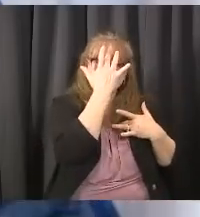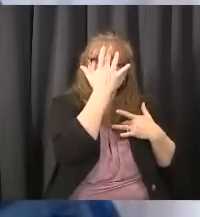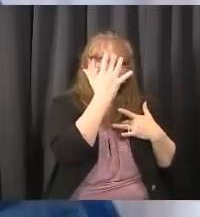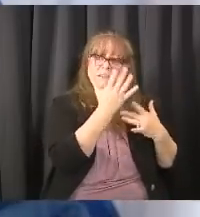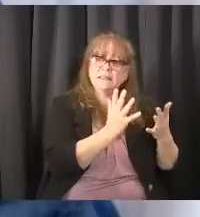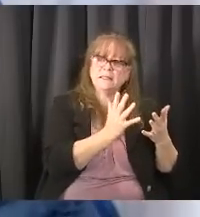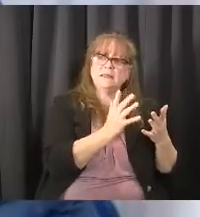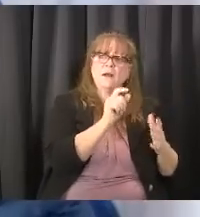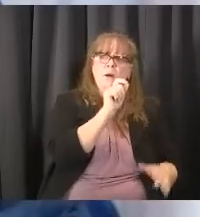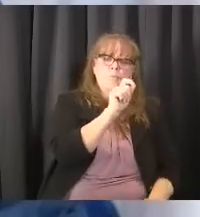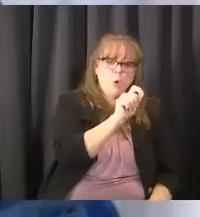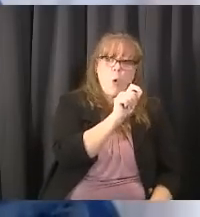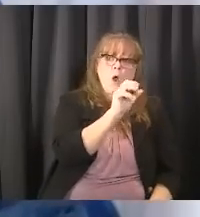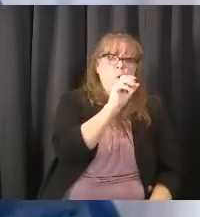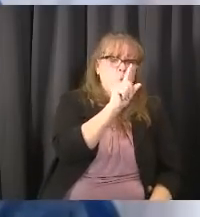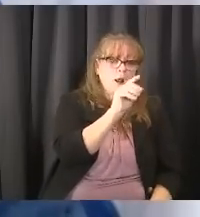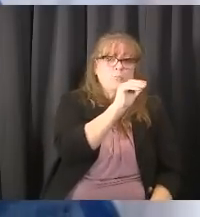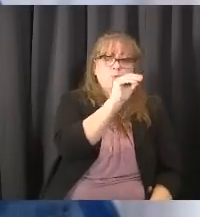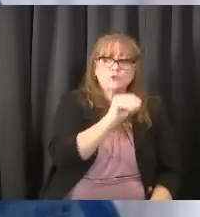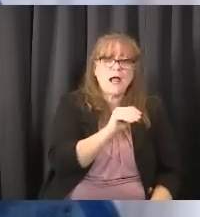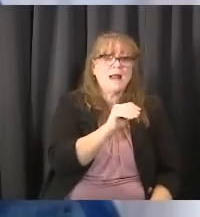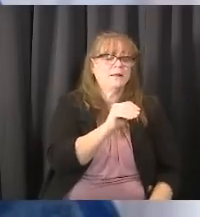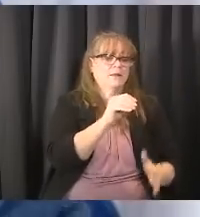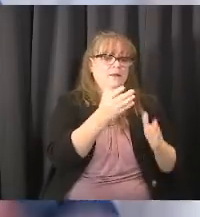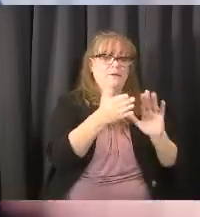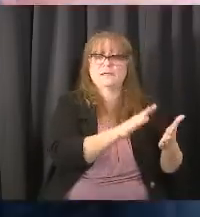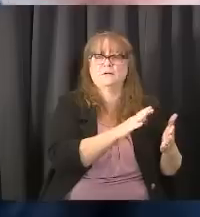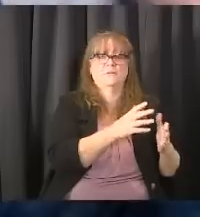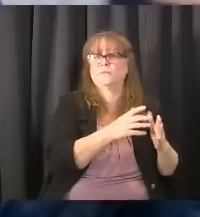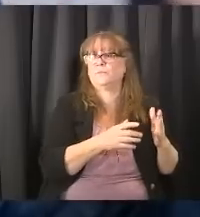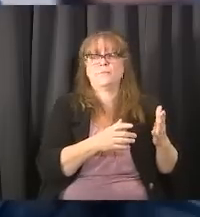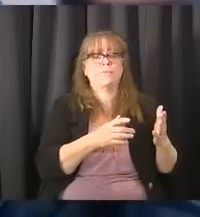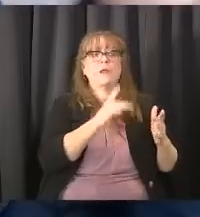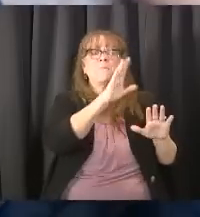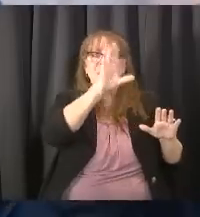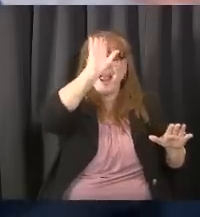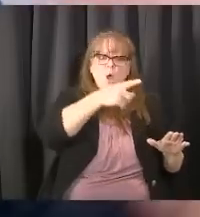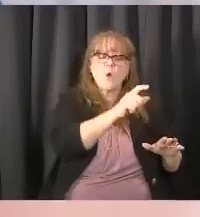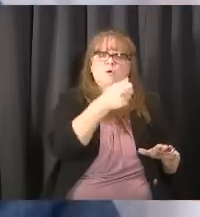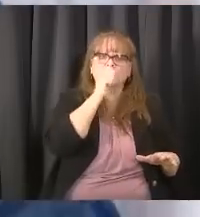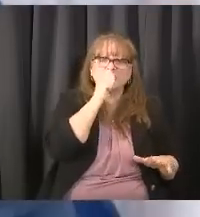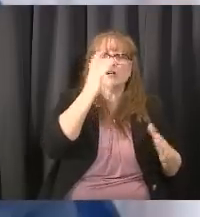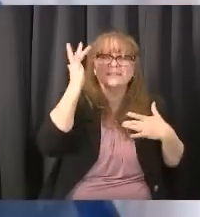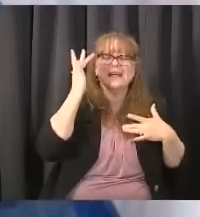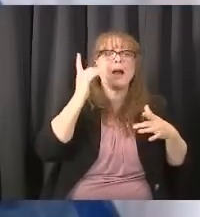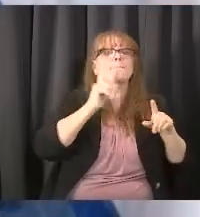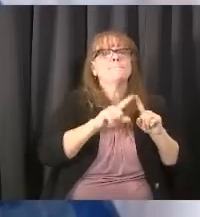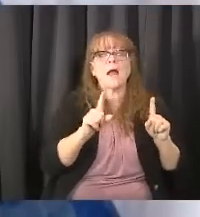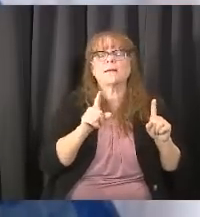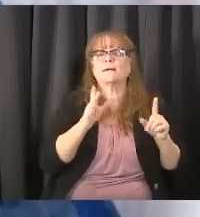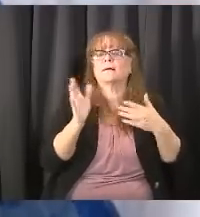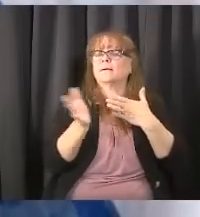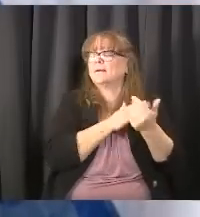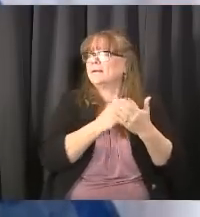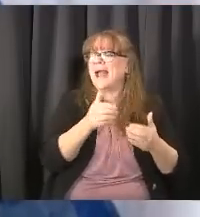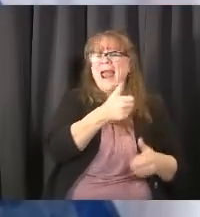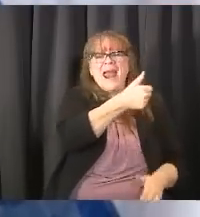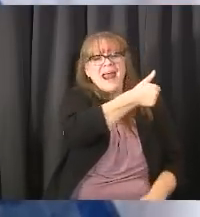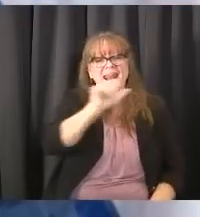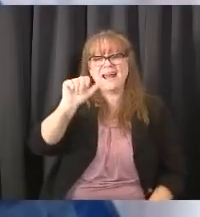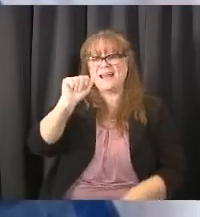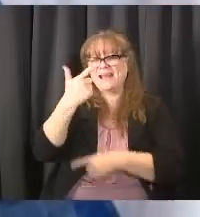we'll lose some people. Tragically, at any age, it's a tragedy, but you have a 500 times greater risk factor for people in